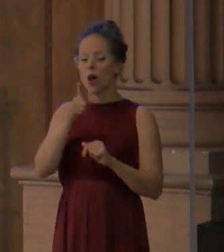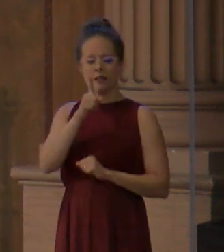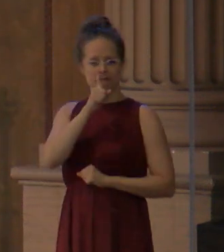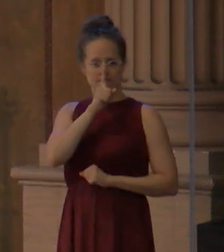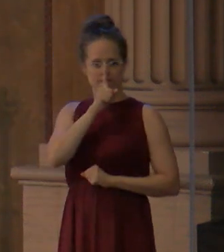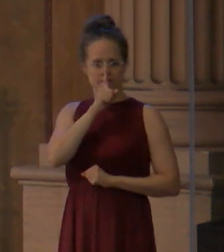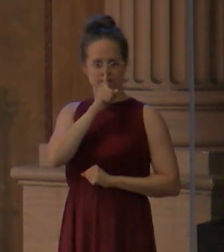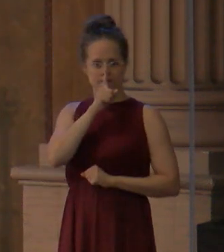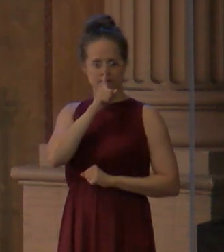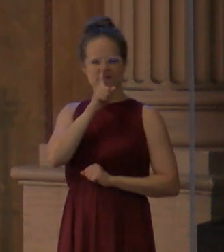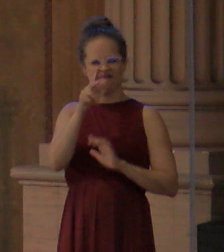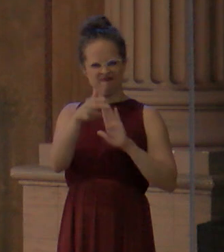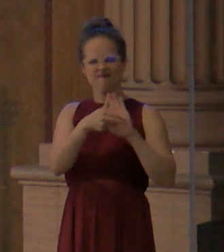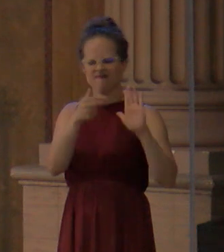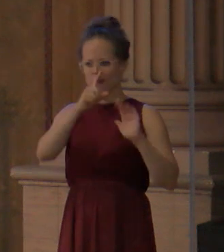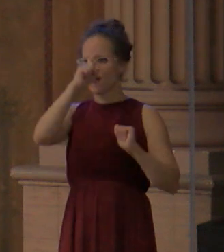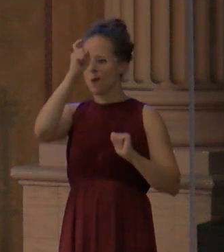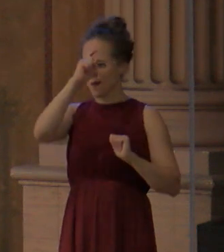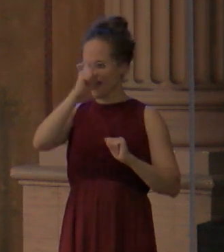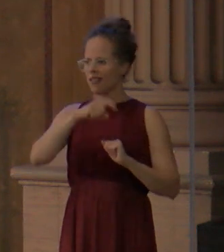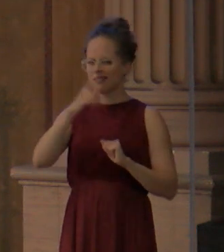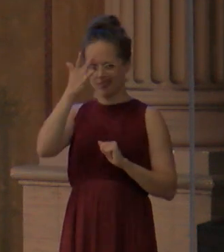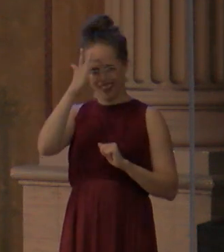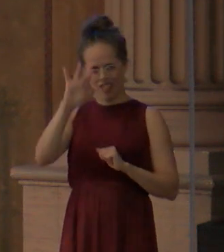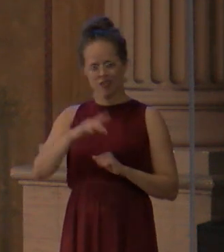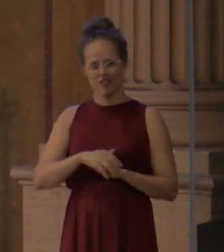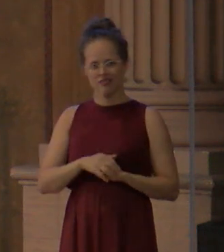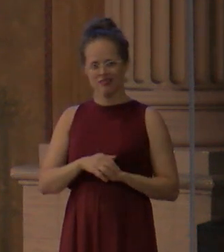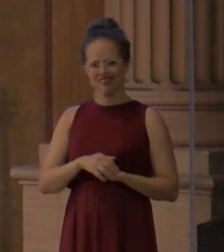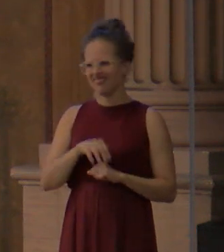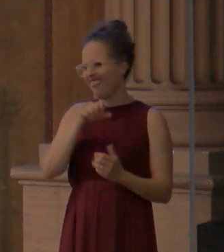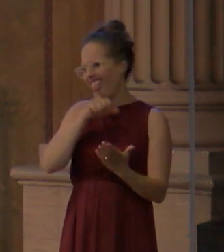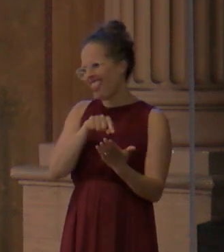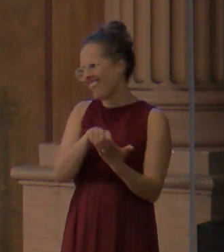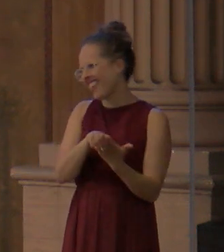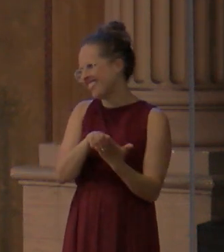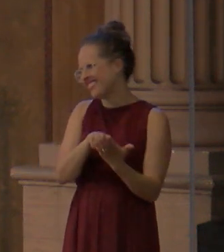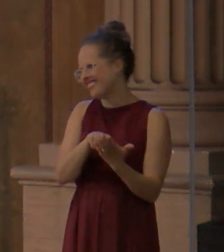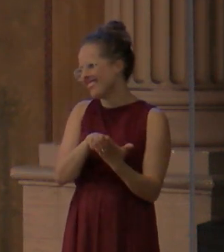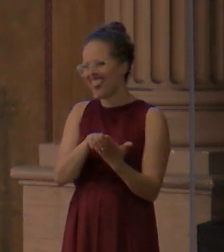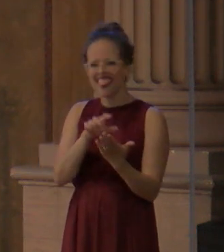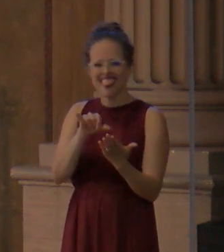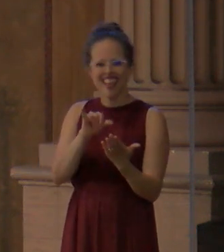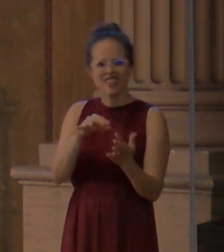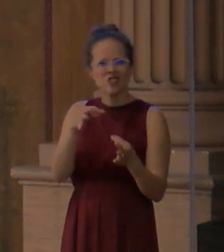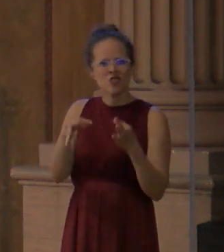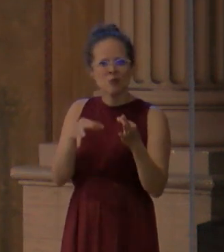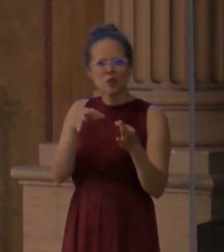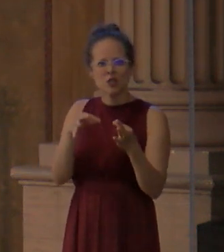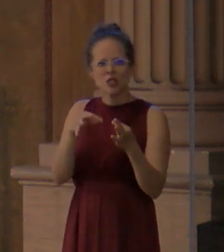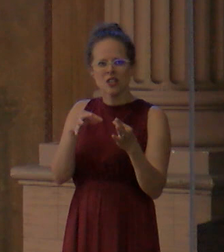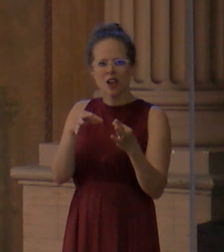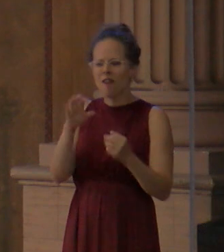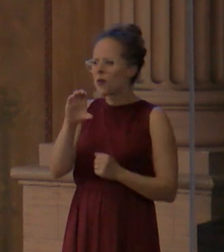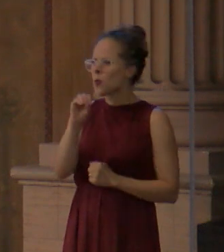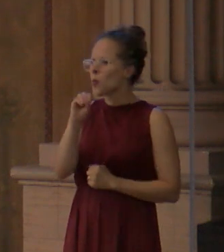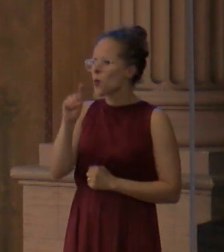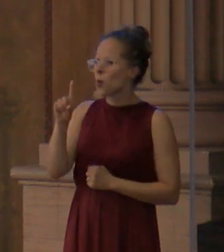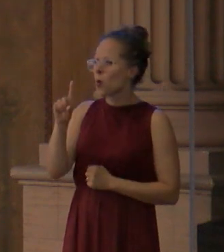lips, he's deemed intelligent. I love those verses, are great. I love that description of being cool in spirit, right? A cool